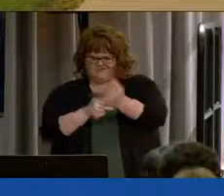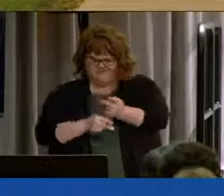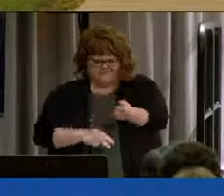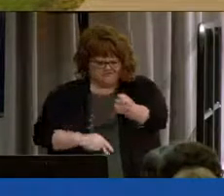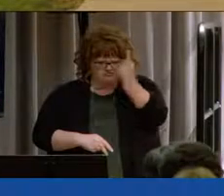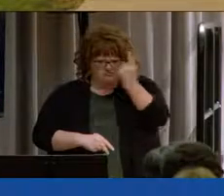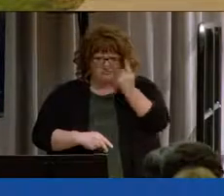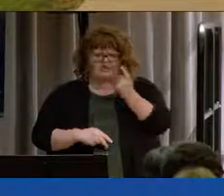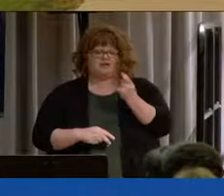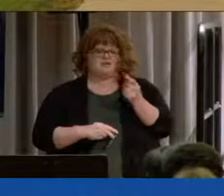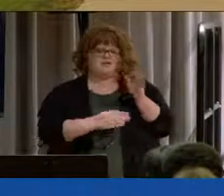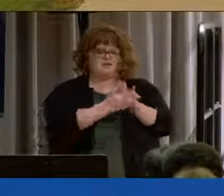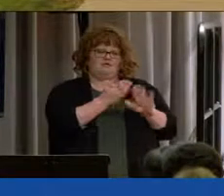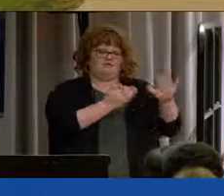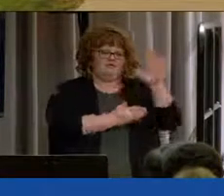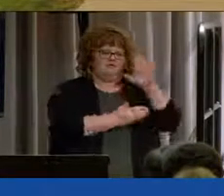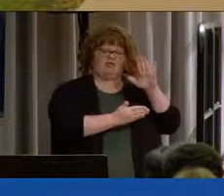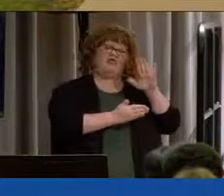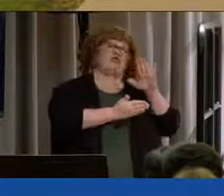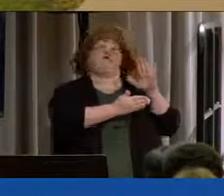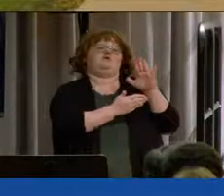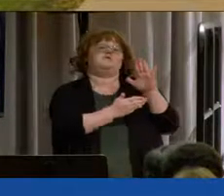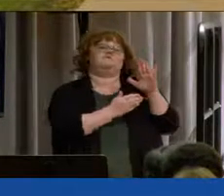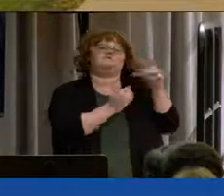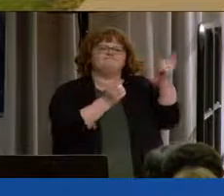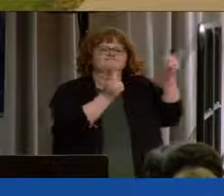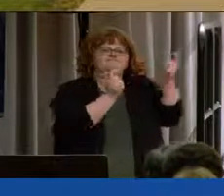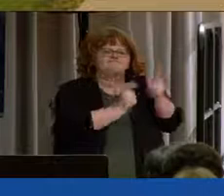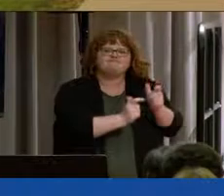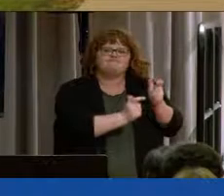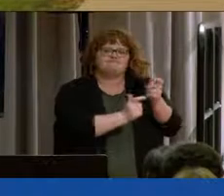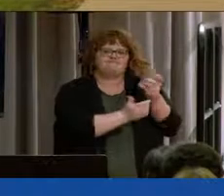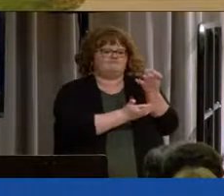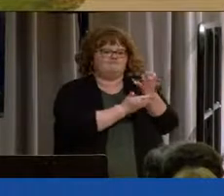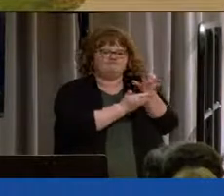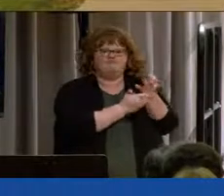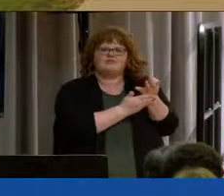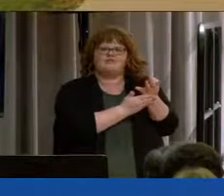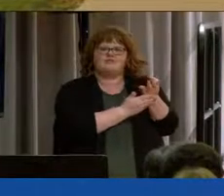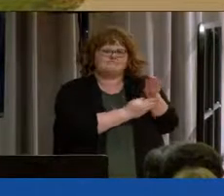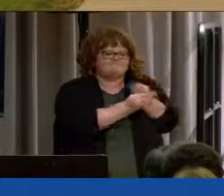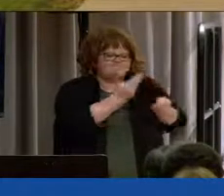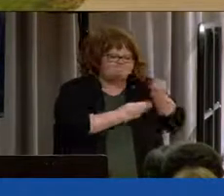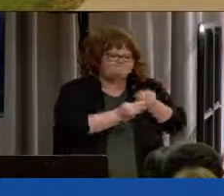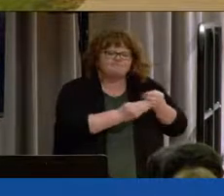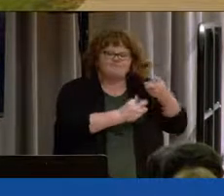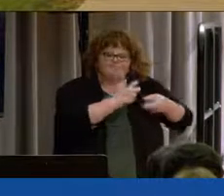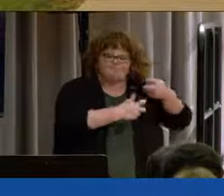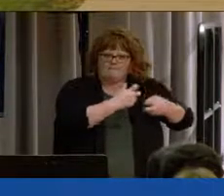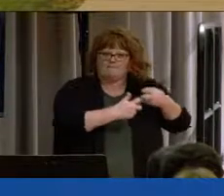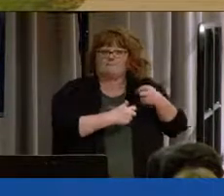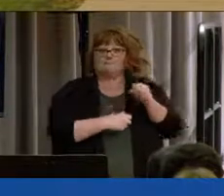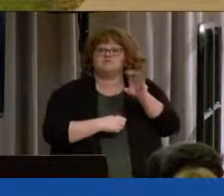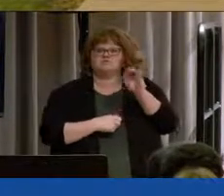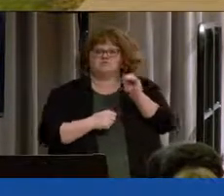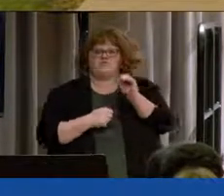enrollment was declining, finances were very difficult, and so Kent State tried to forget